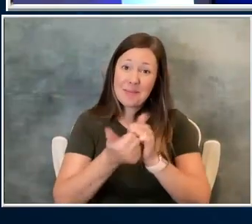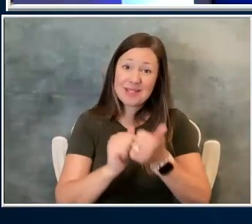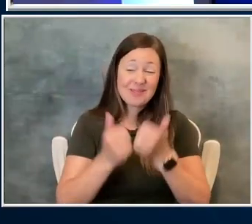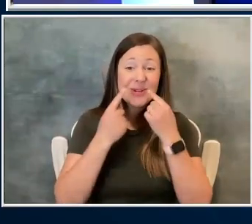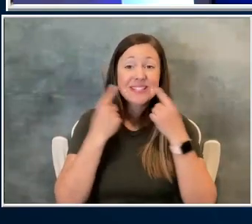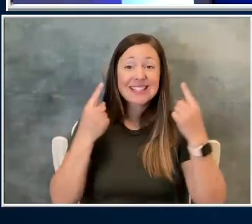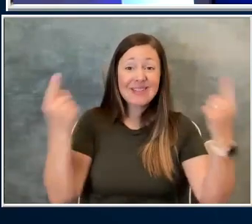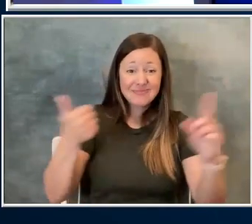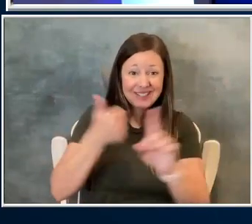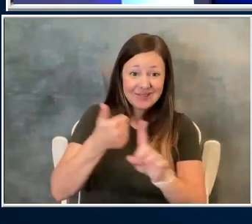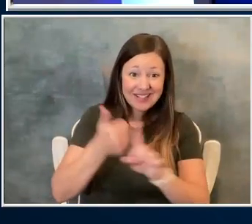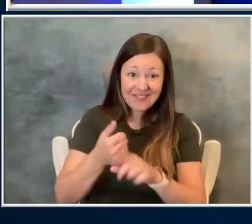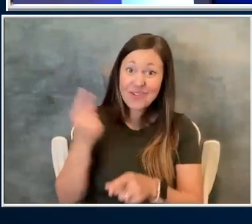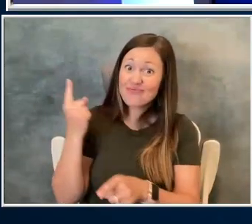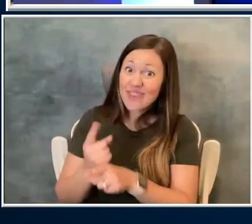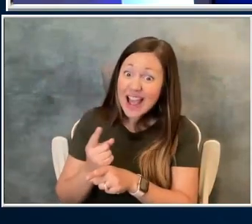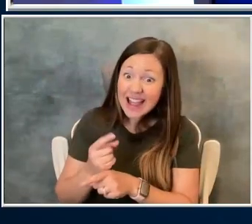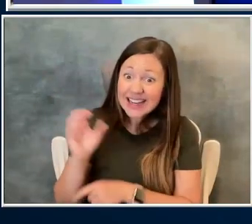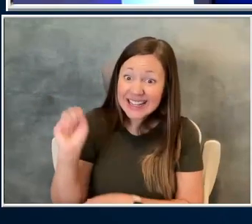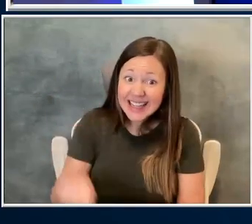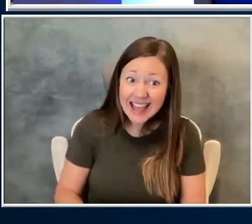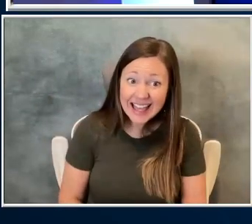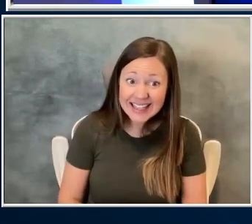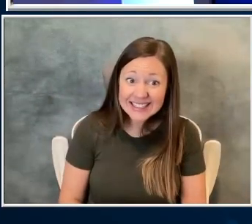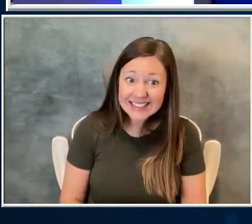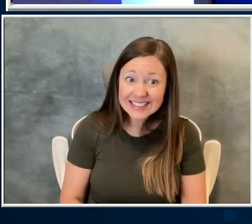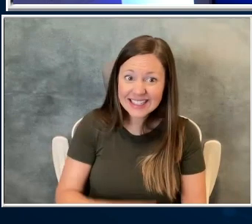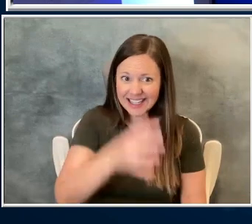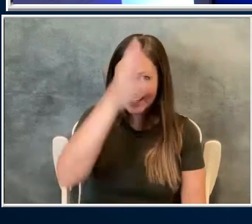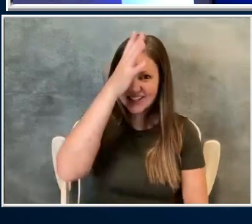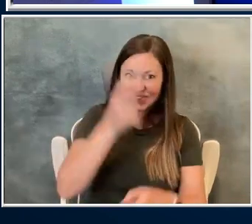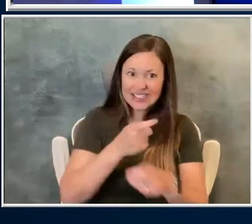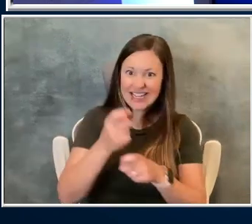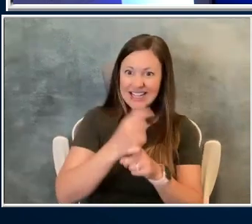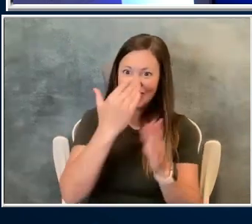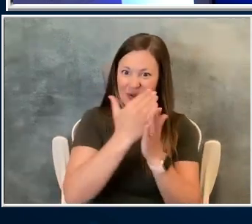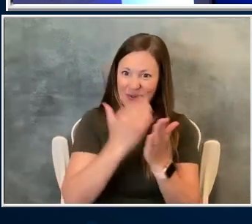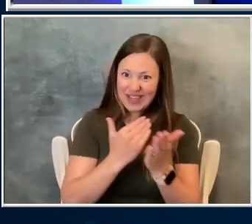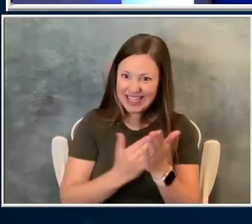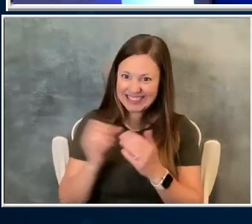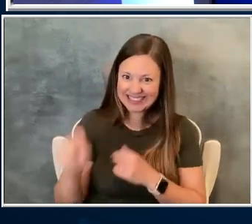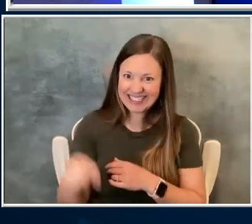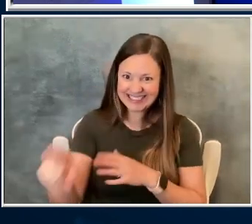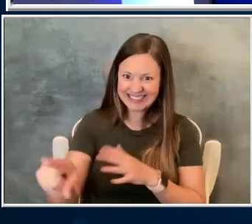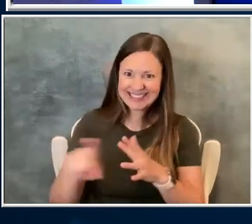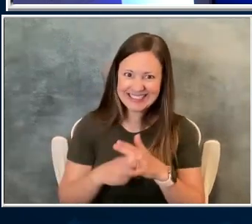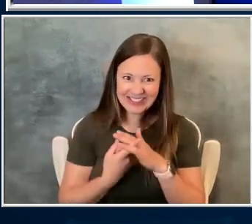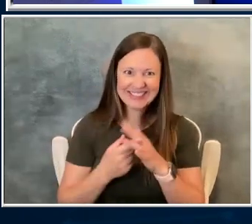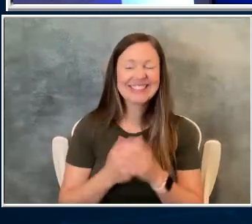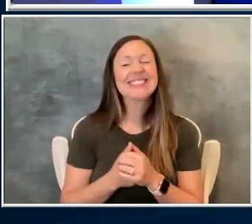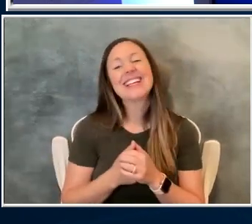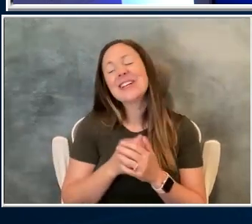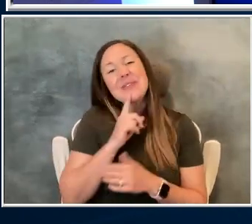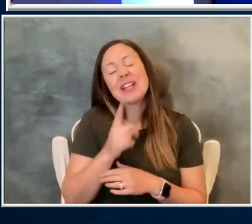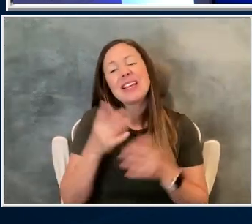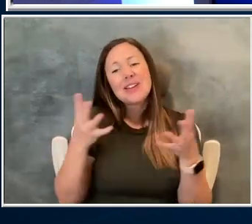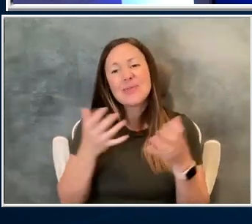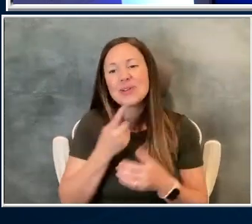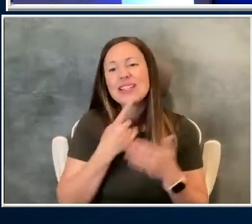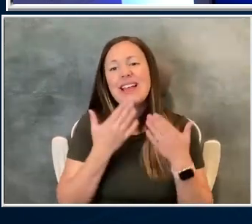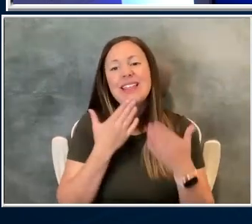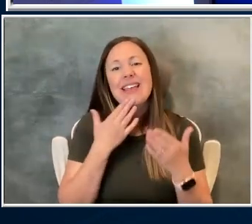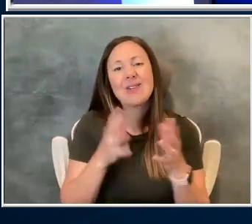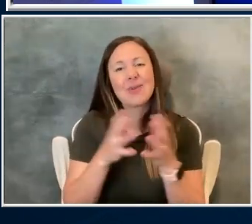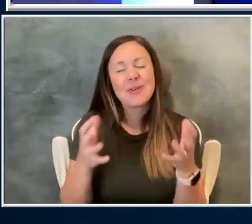That, yes. Start making your list, your dad joke list. And Nangia's got plenty of them. And we just want to thank you just for opening up about this